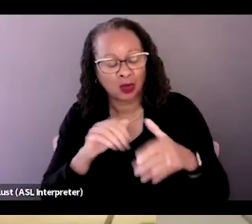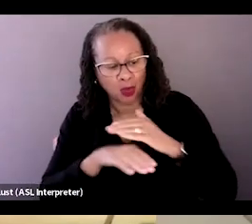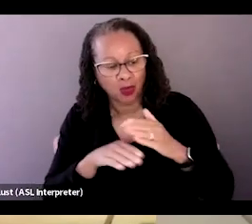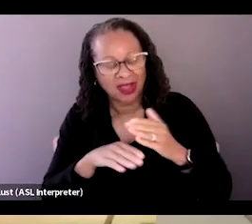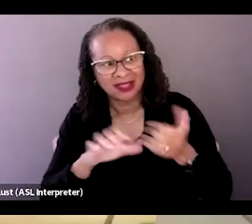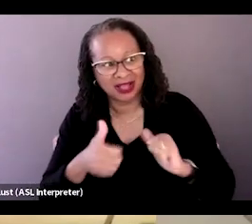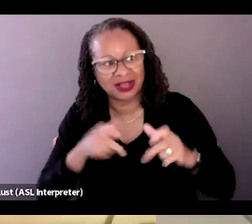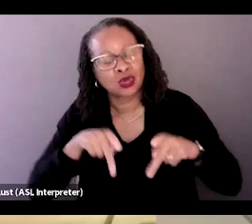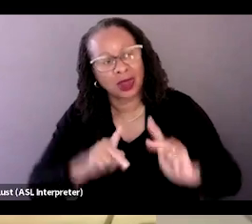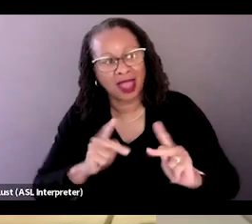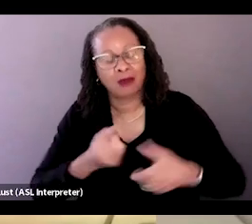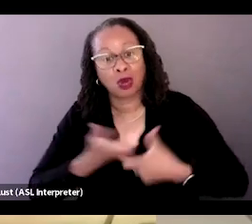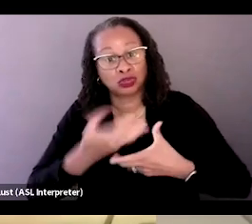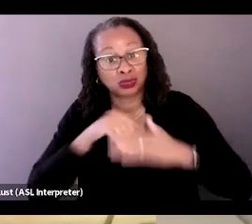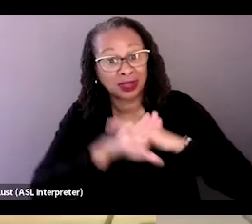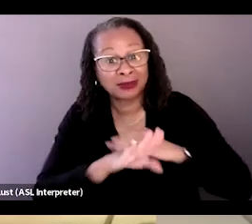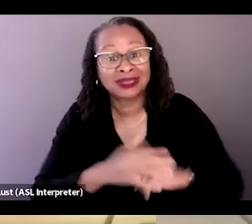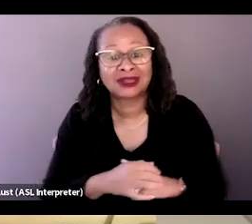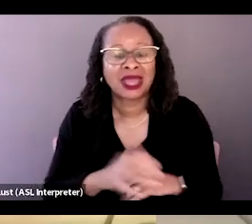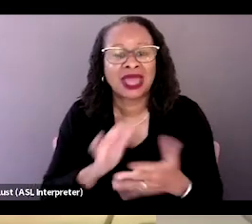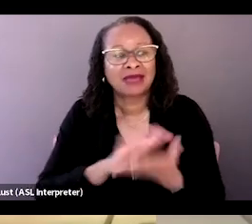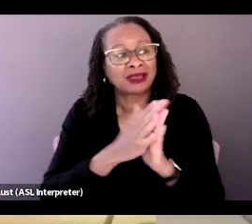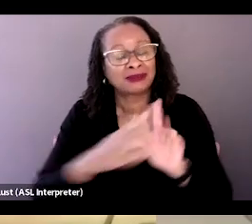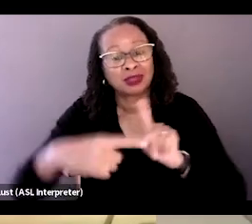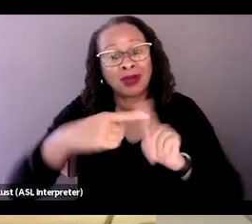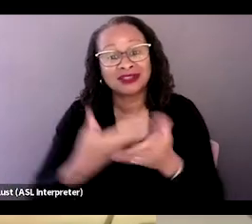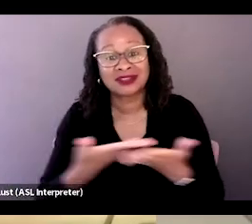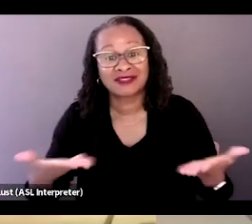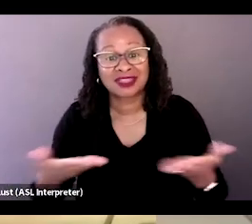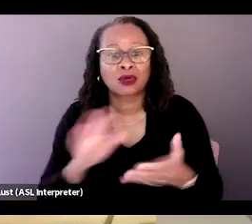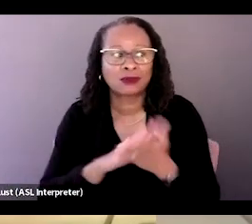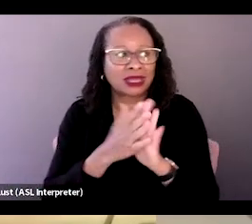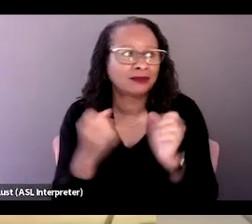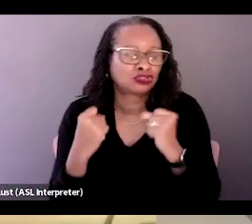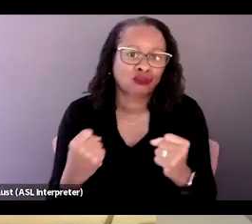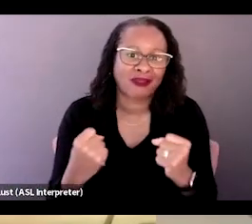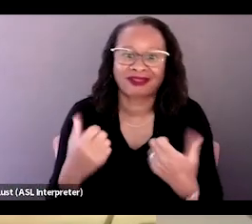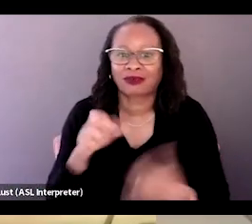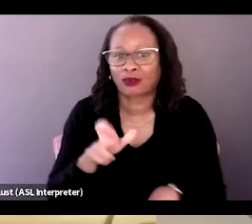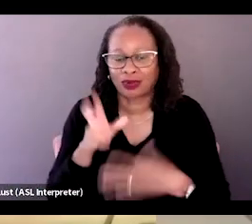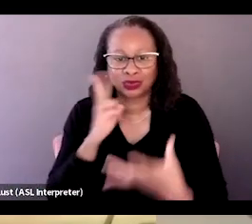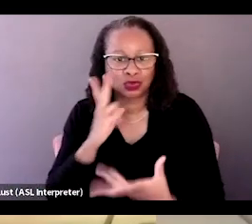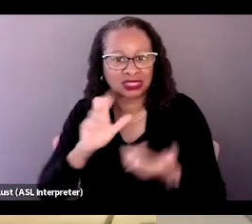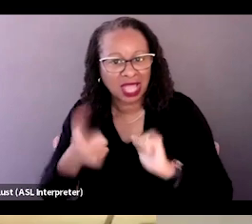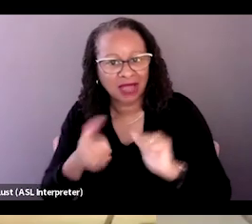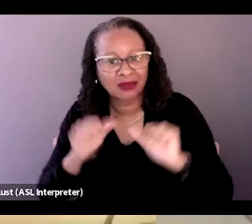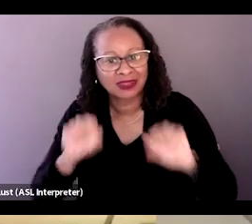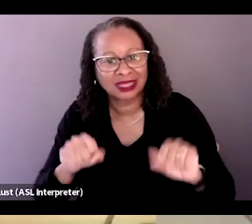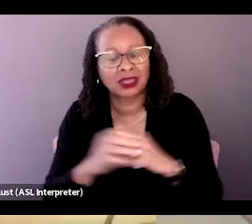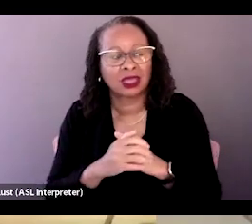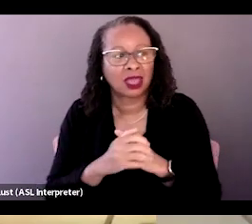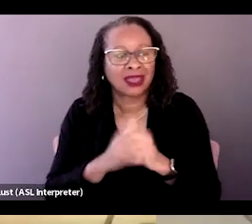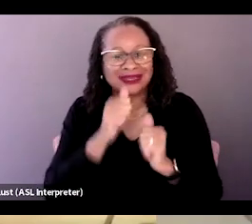become a positive thing, or they become a strength, or you see how they can endure